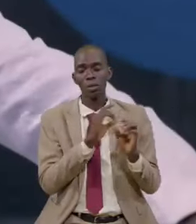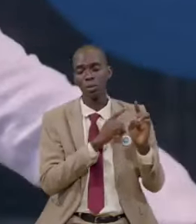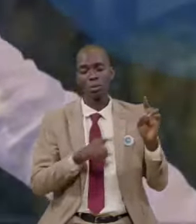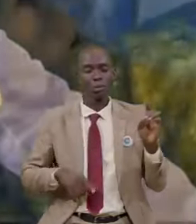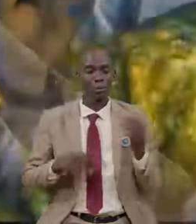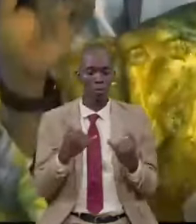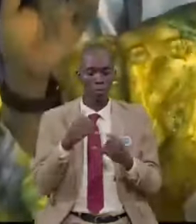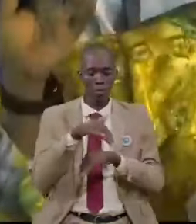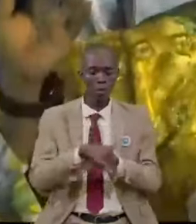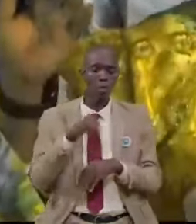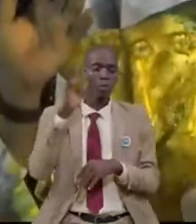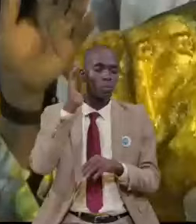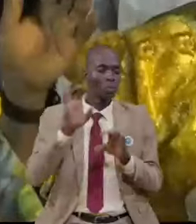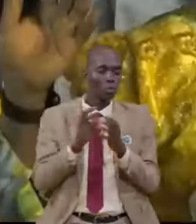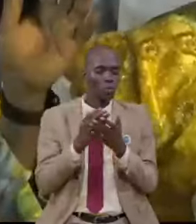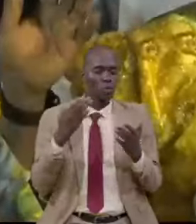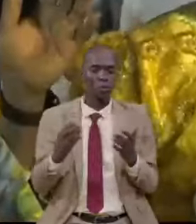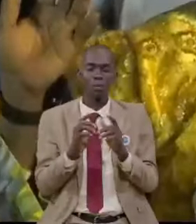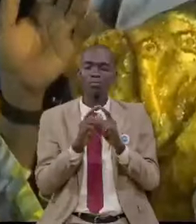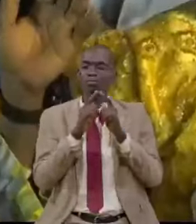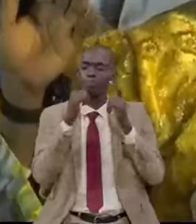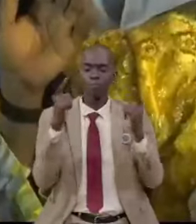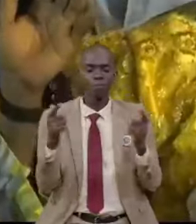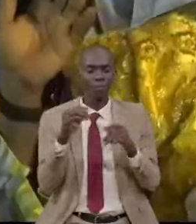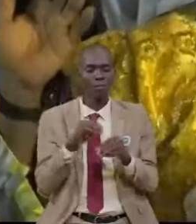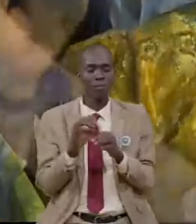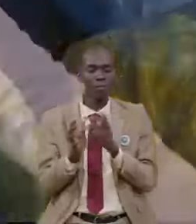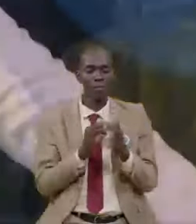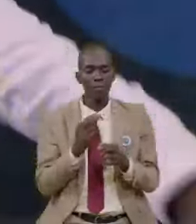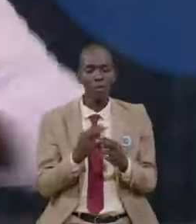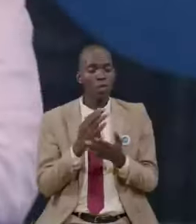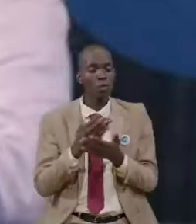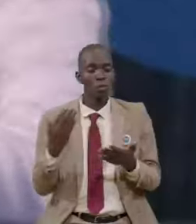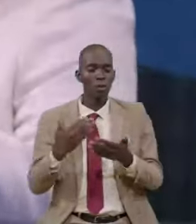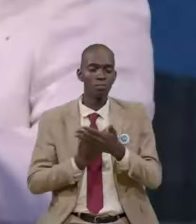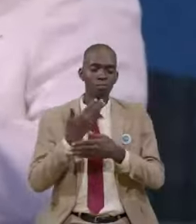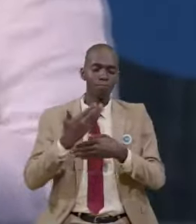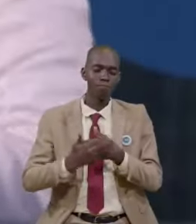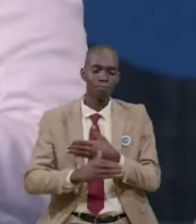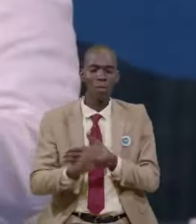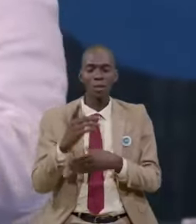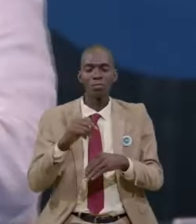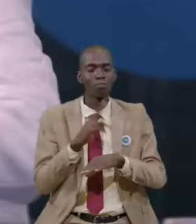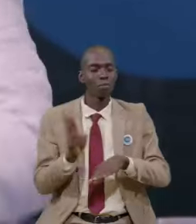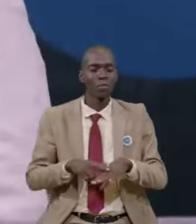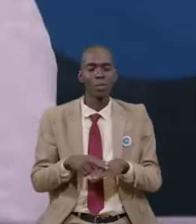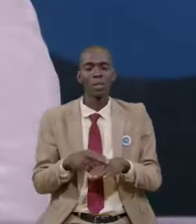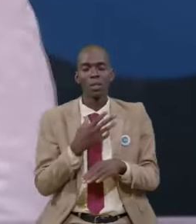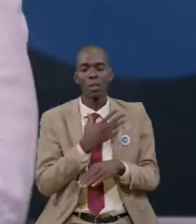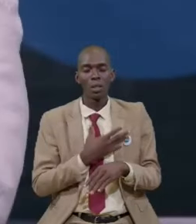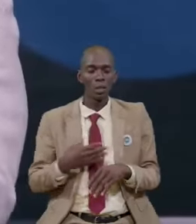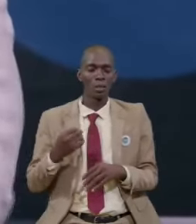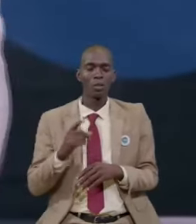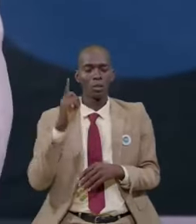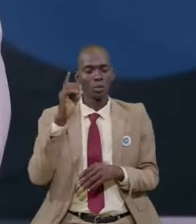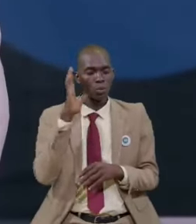spectacular, something beyond the ordinary, and you save souls, heal the